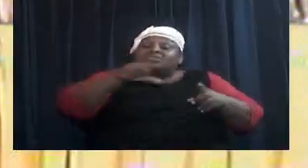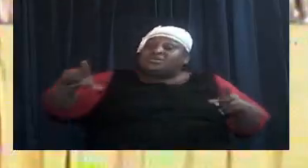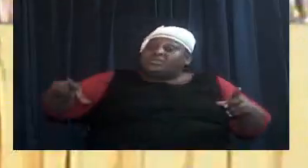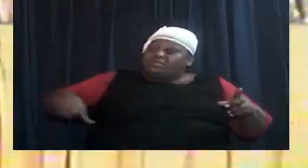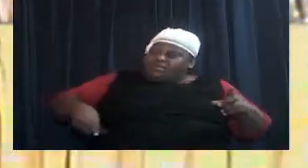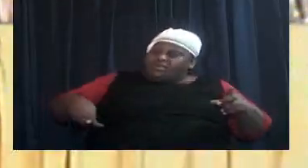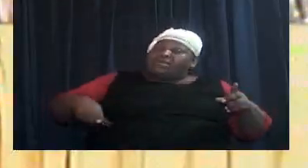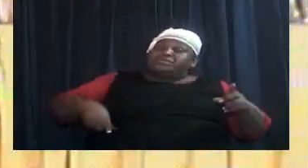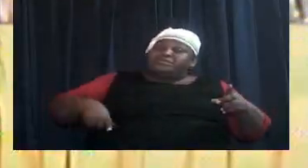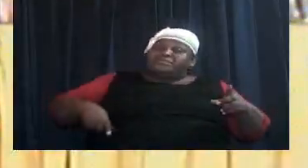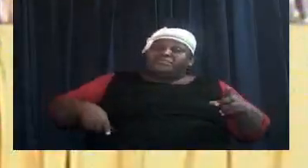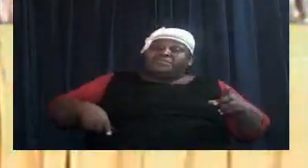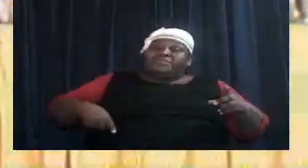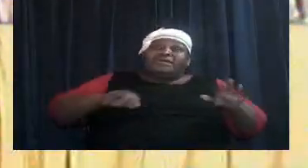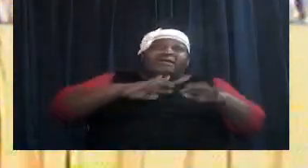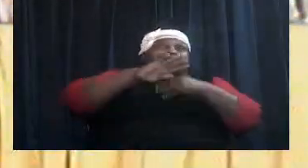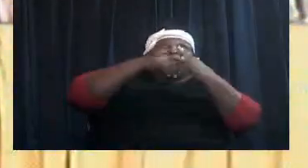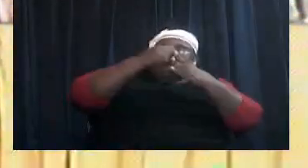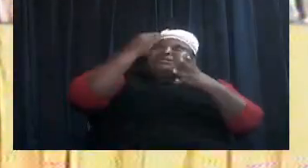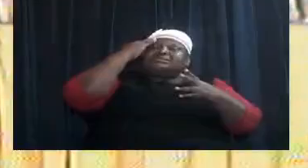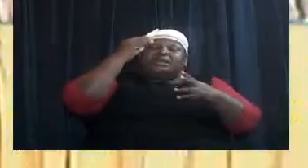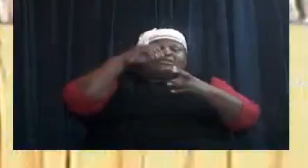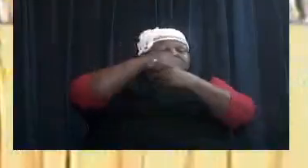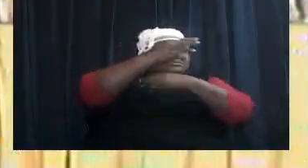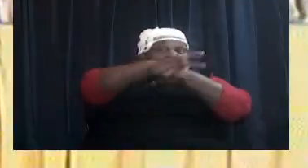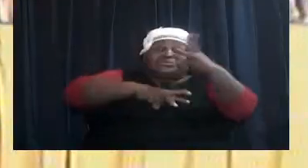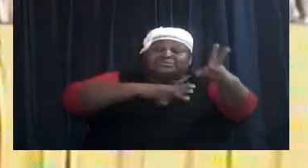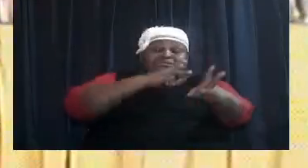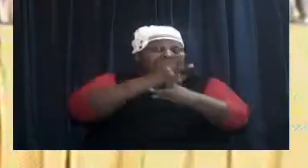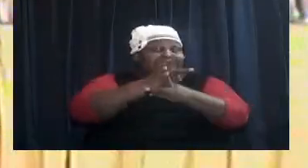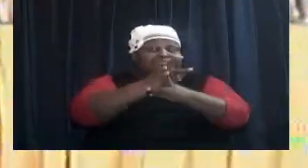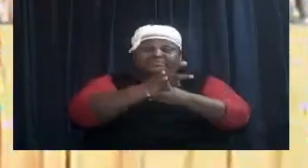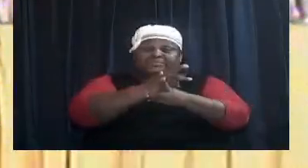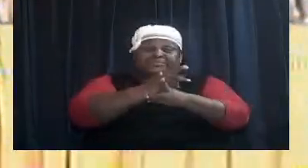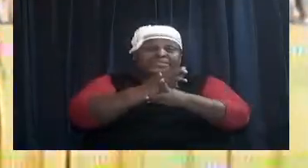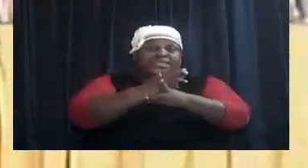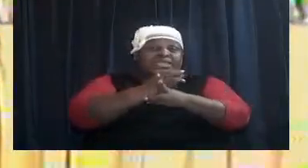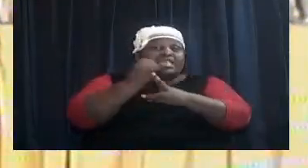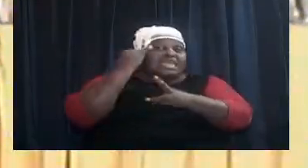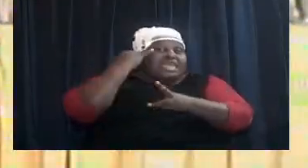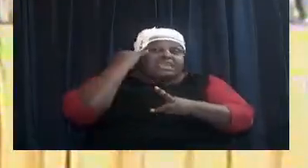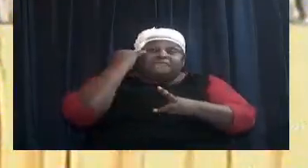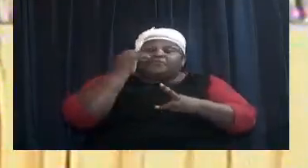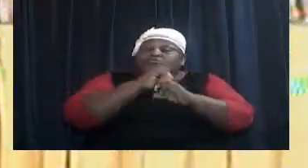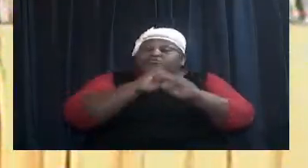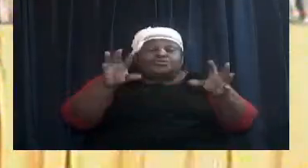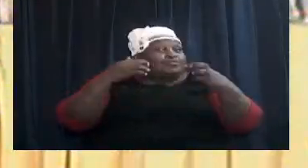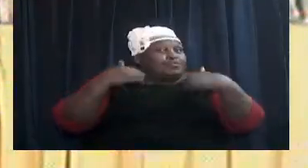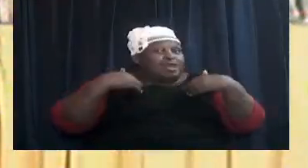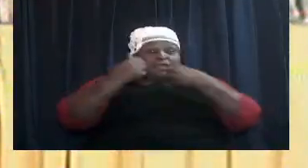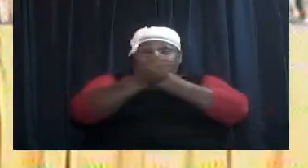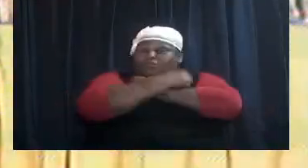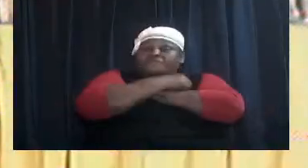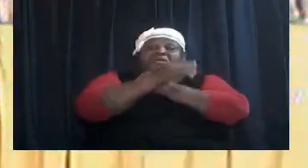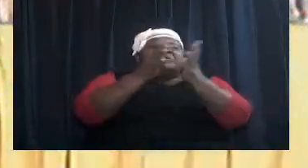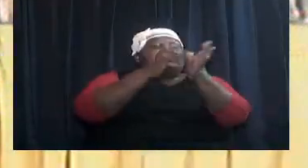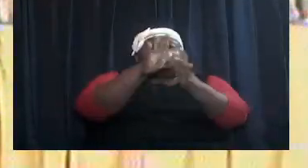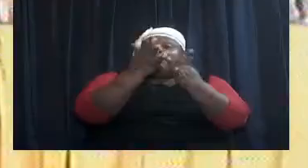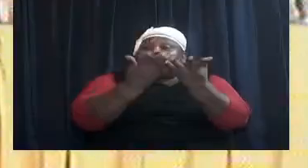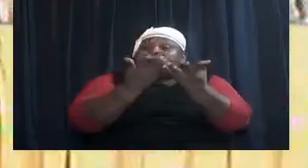The man have all knowledge in the world. If him don't have love, the Bible